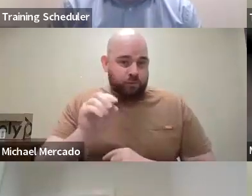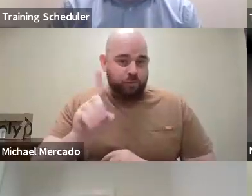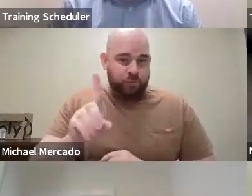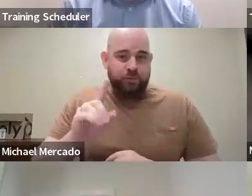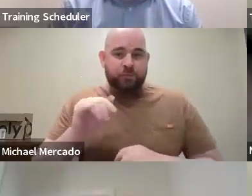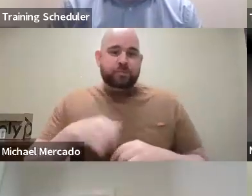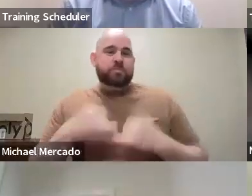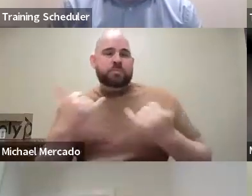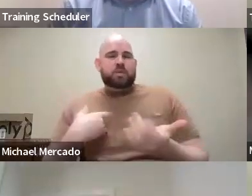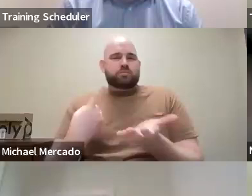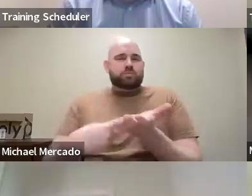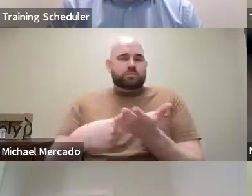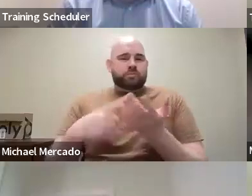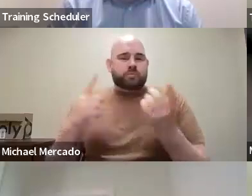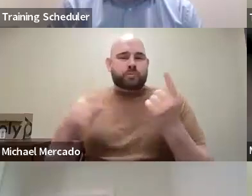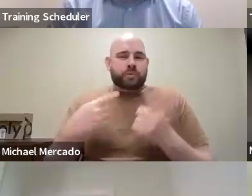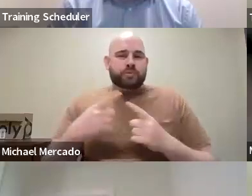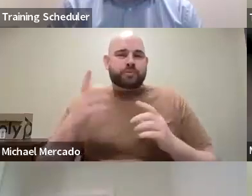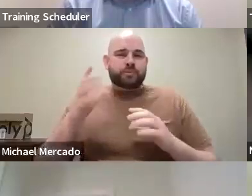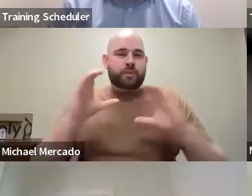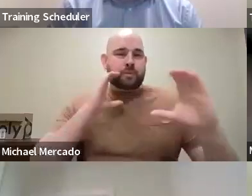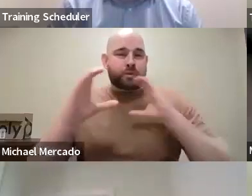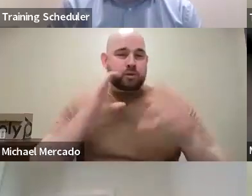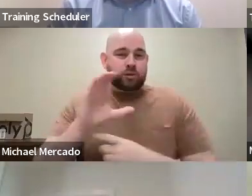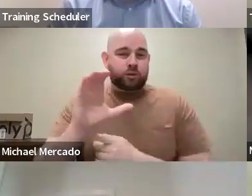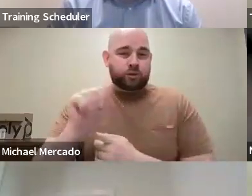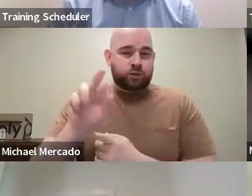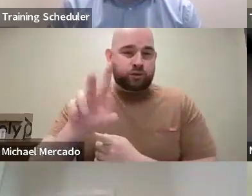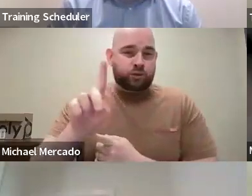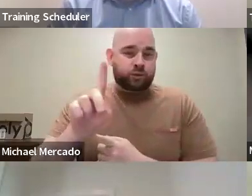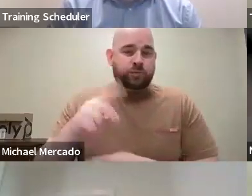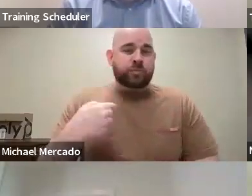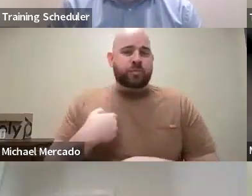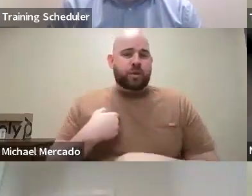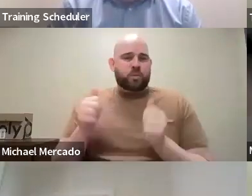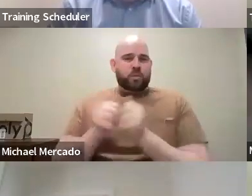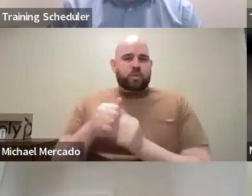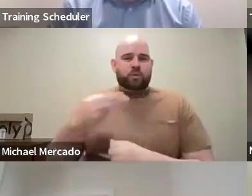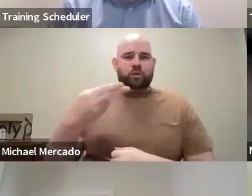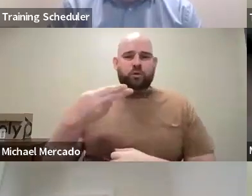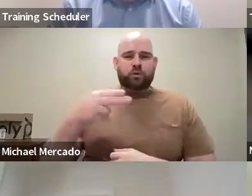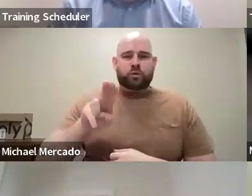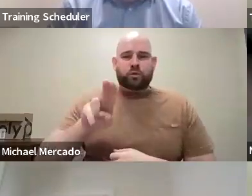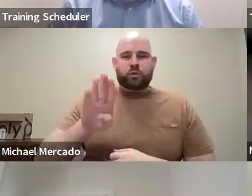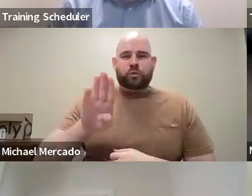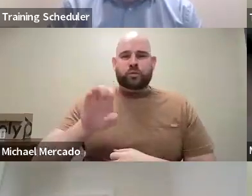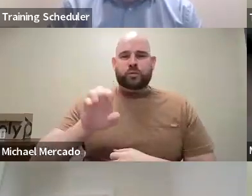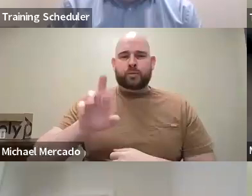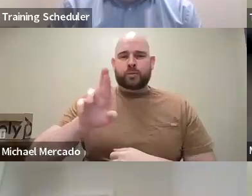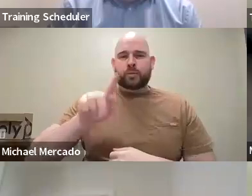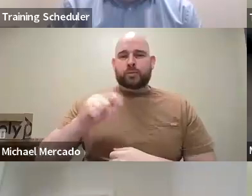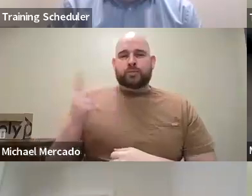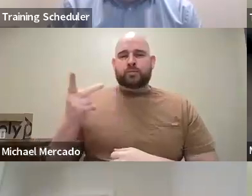So we're finished with Deaf Culture 101 for now. Now we can, I'll move on to the communication